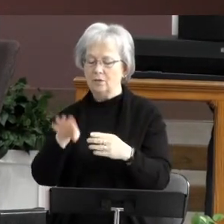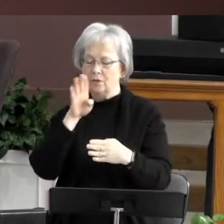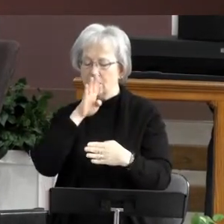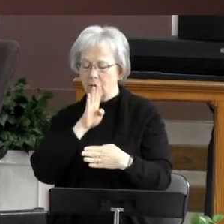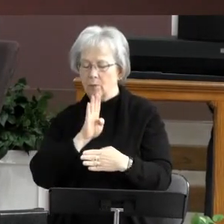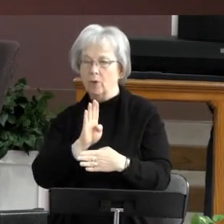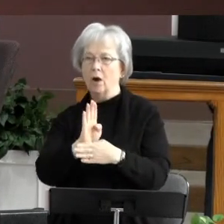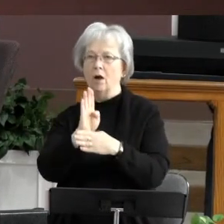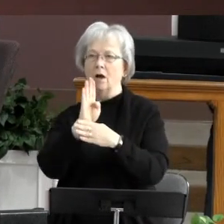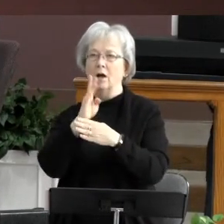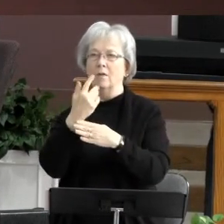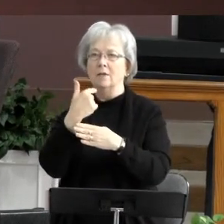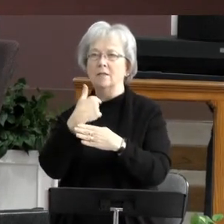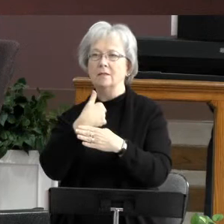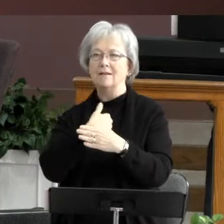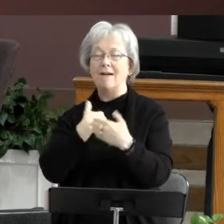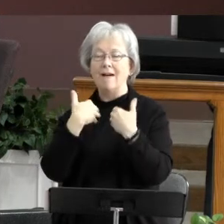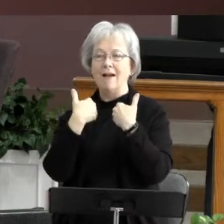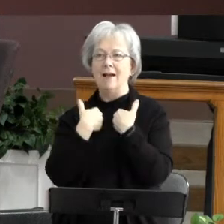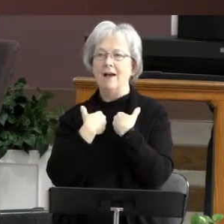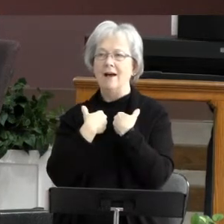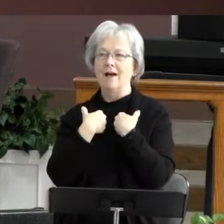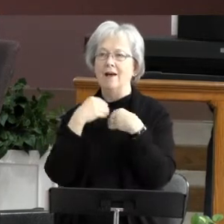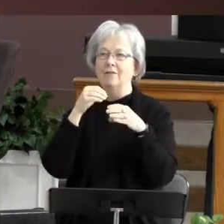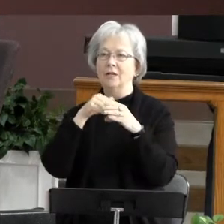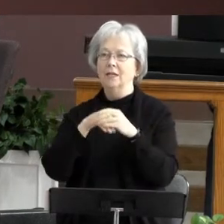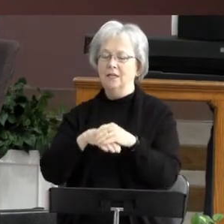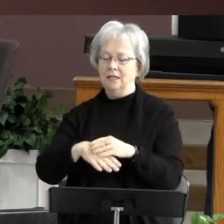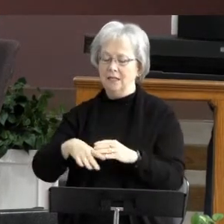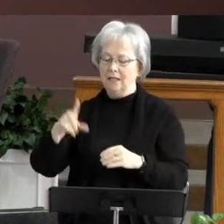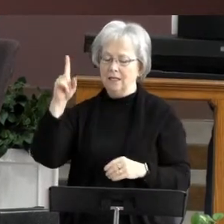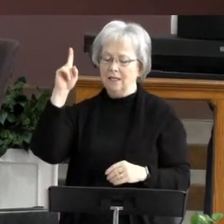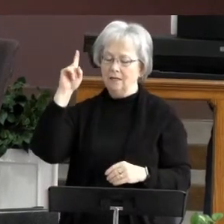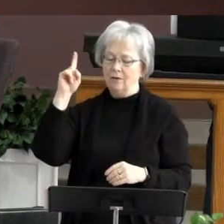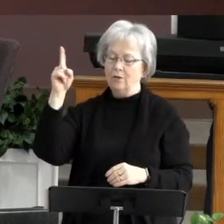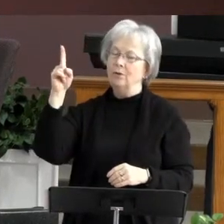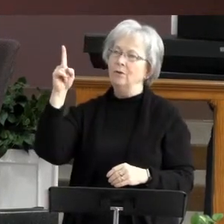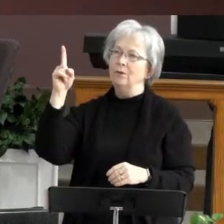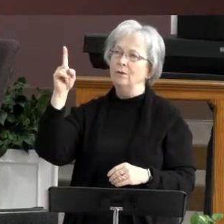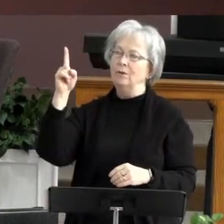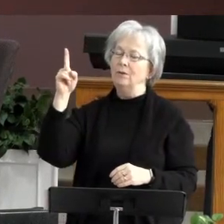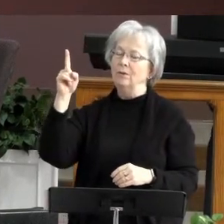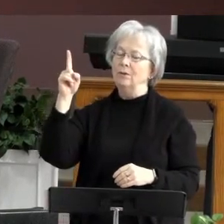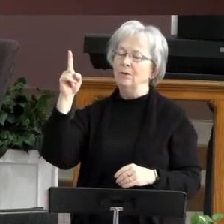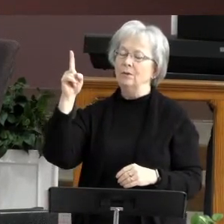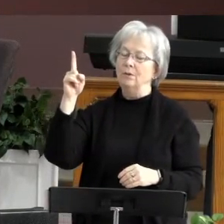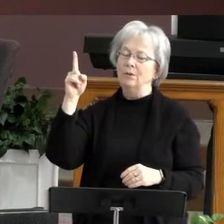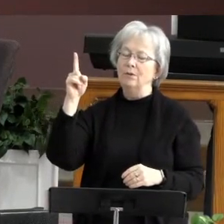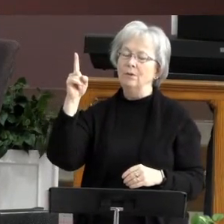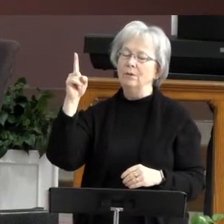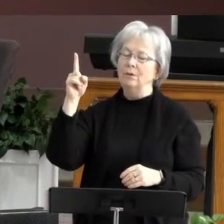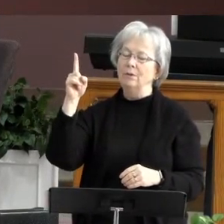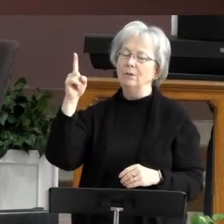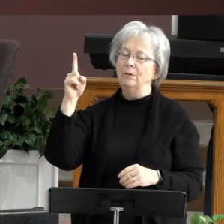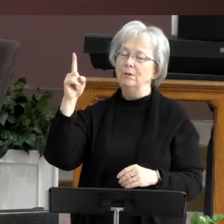to the promise I have in you.